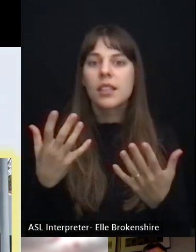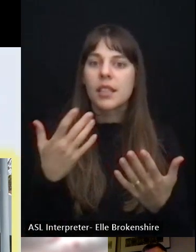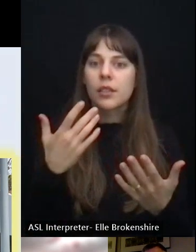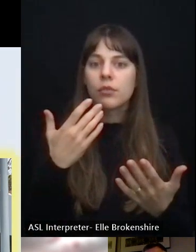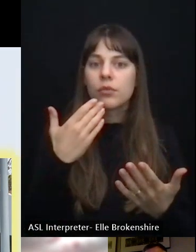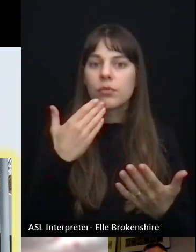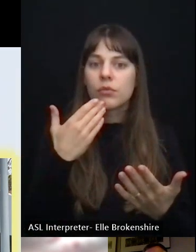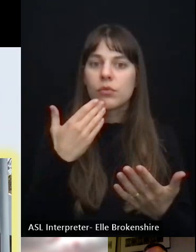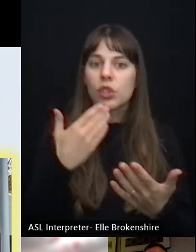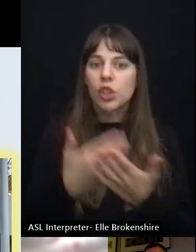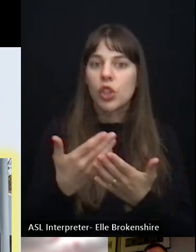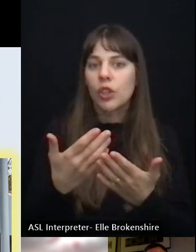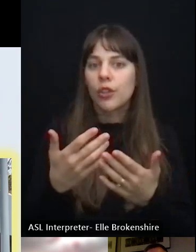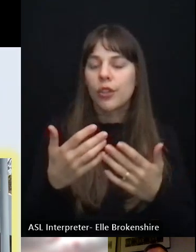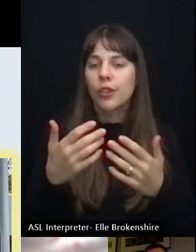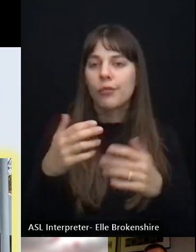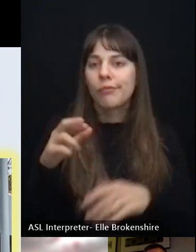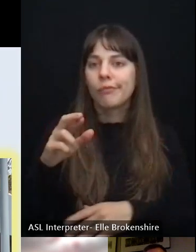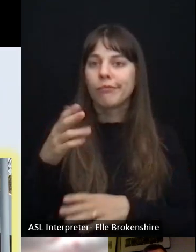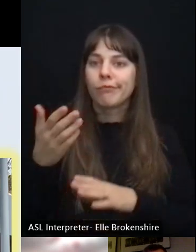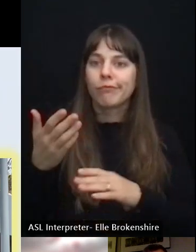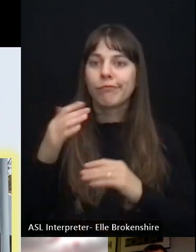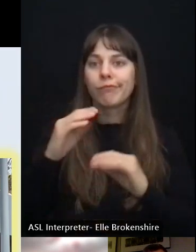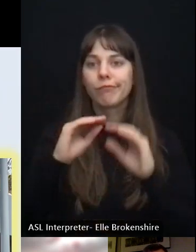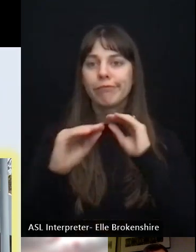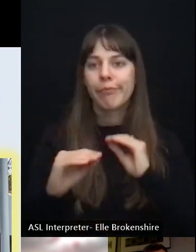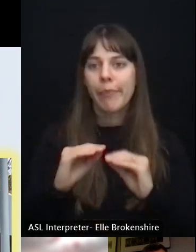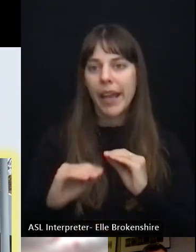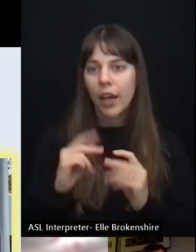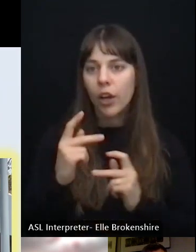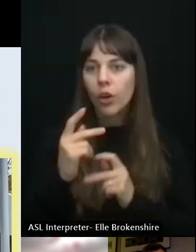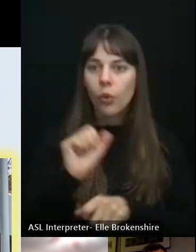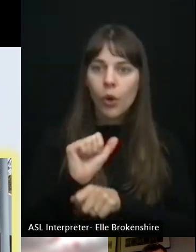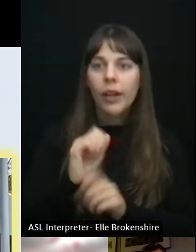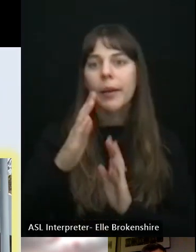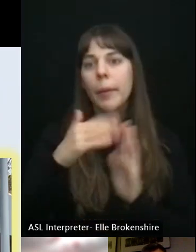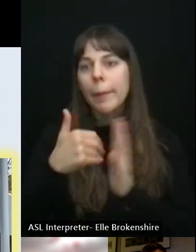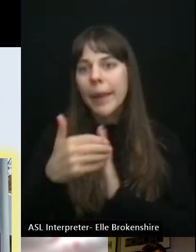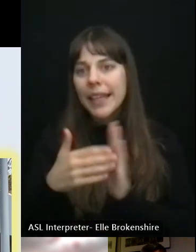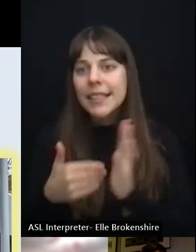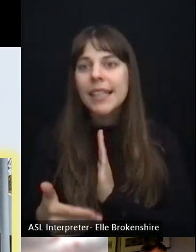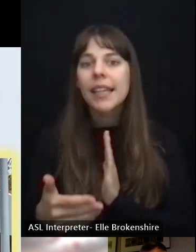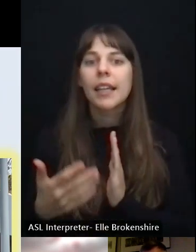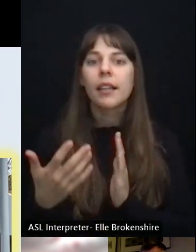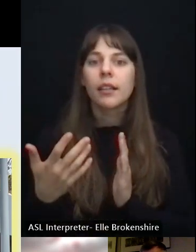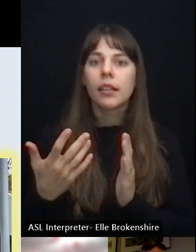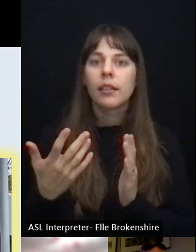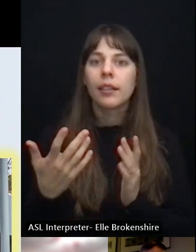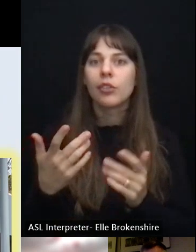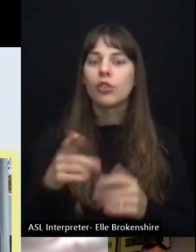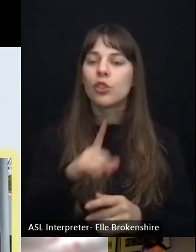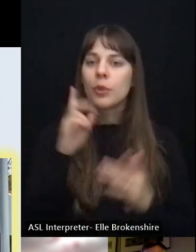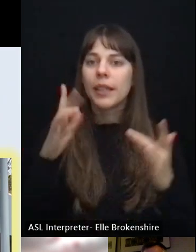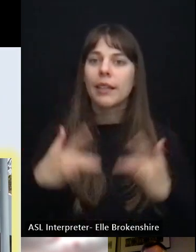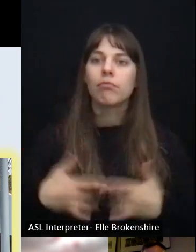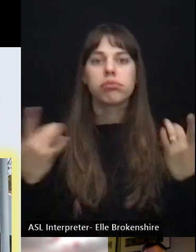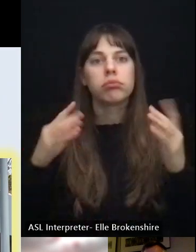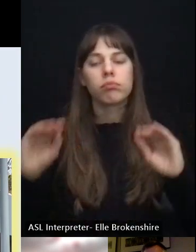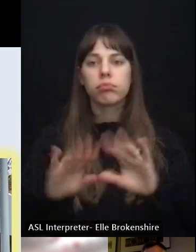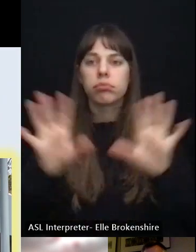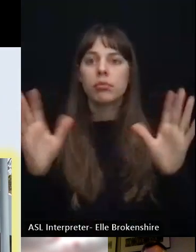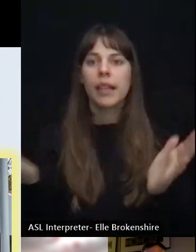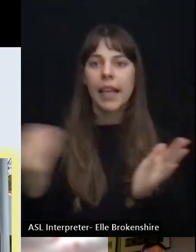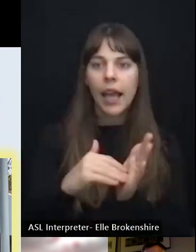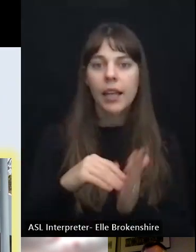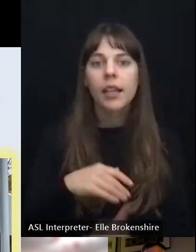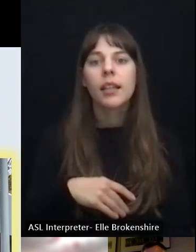also refreshing from painting and things of that nature as well too. We took that opportunity to refresh those stations, and the overall project value is